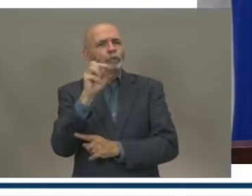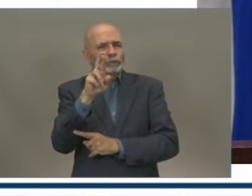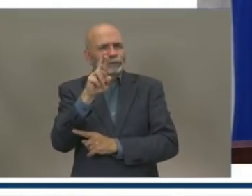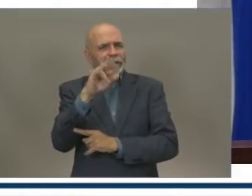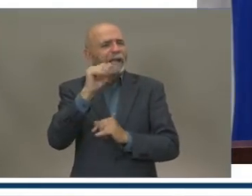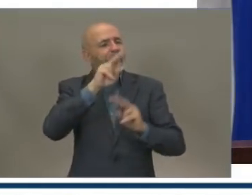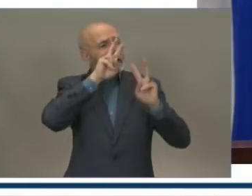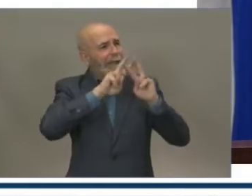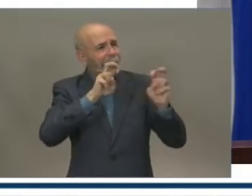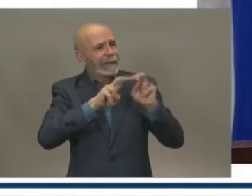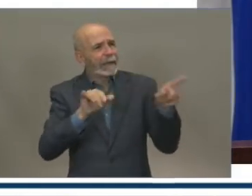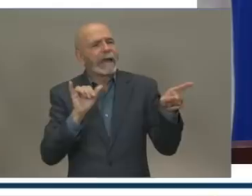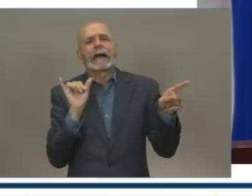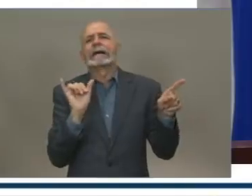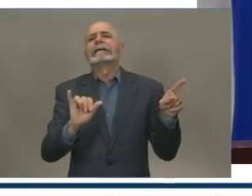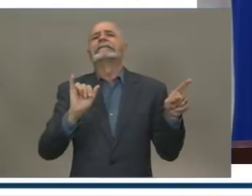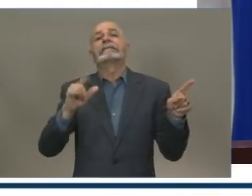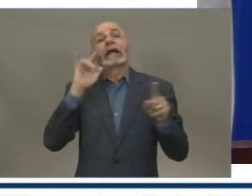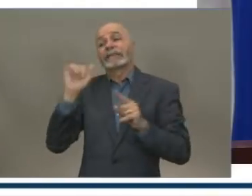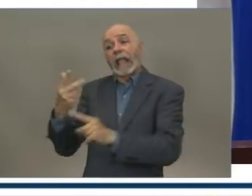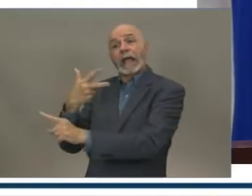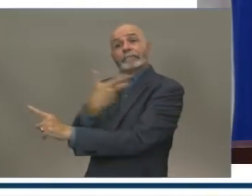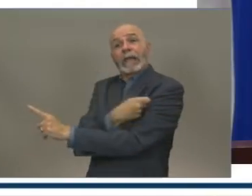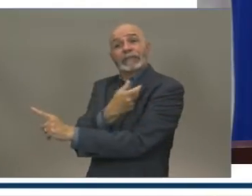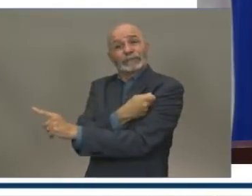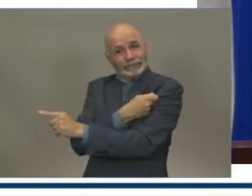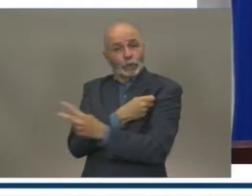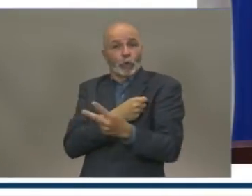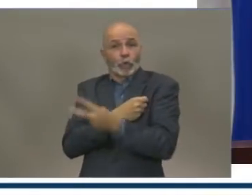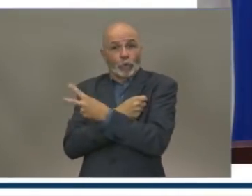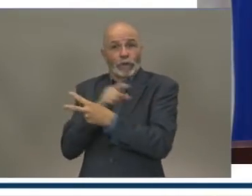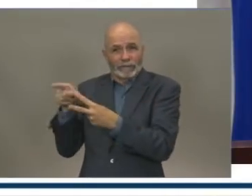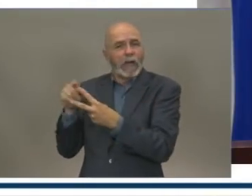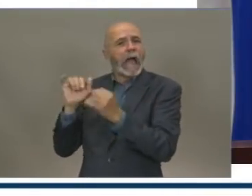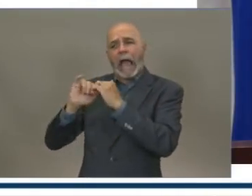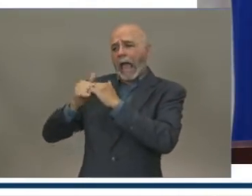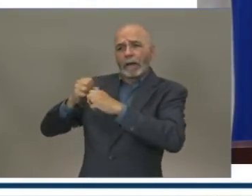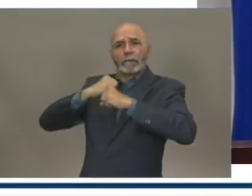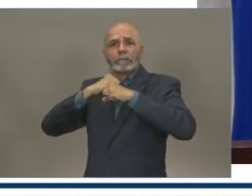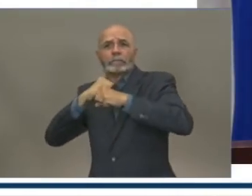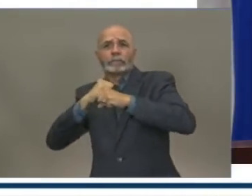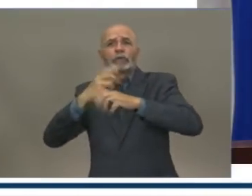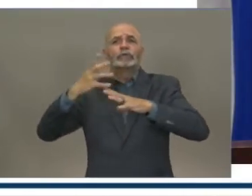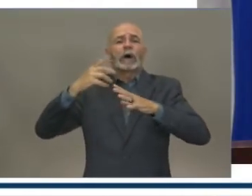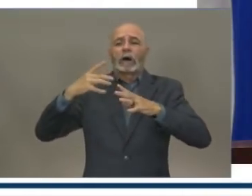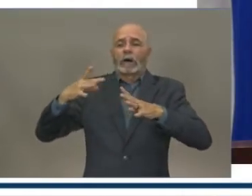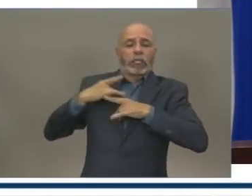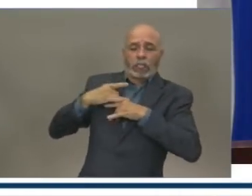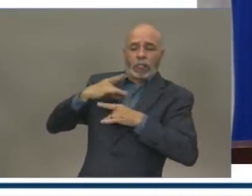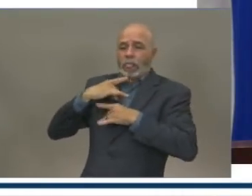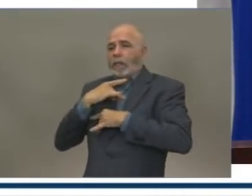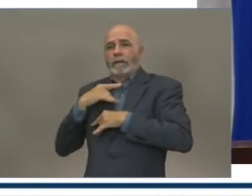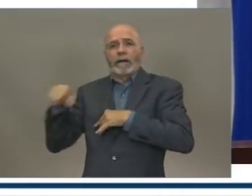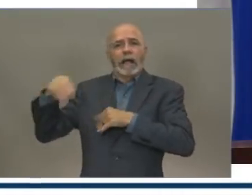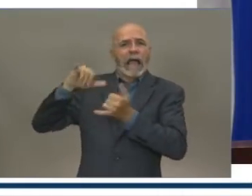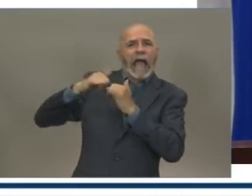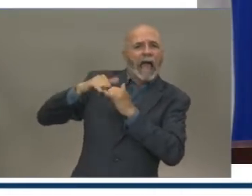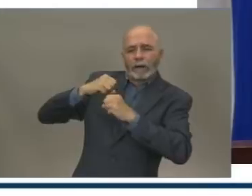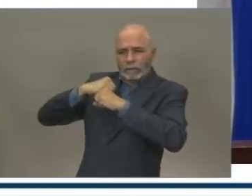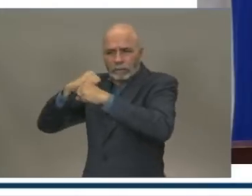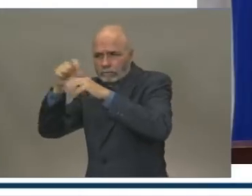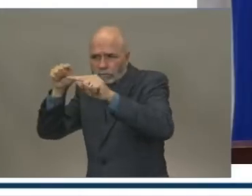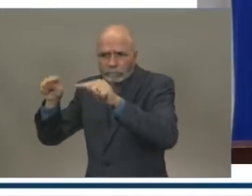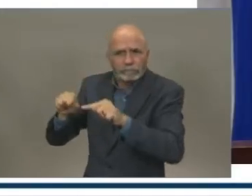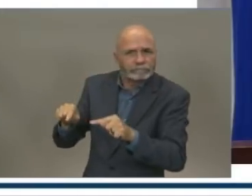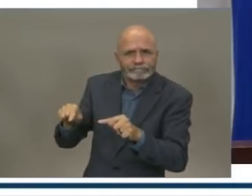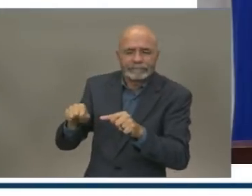may respond differently to vaccines, including lower antibody responses and lower vaccine effectiveness than the rest of us.